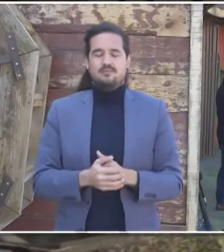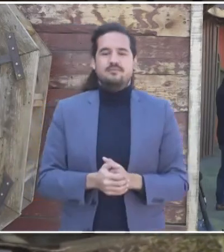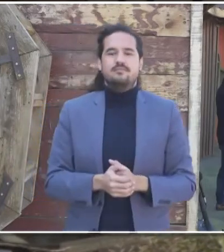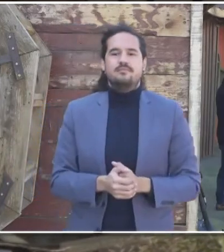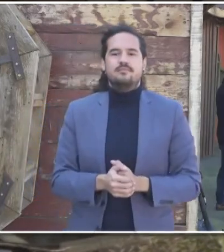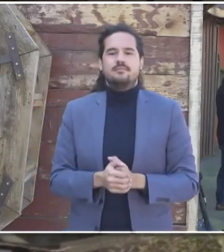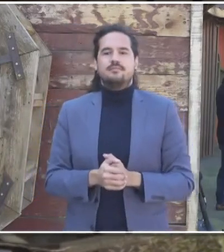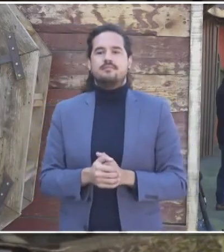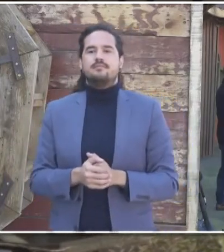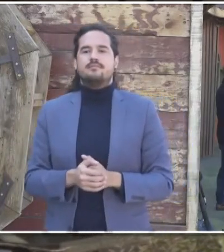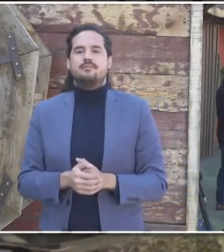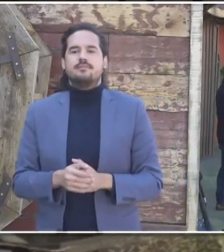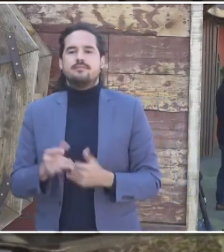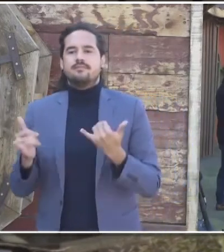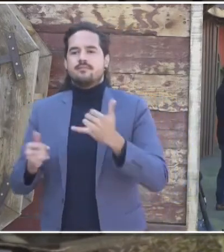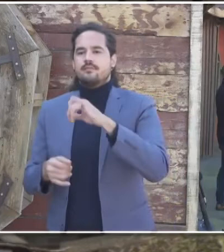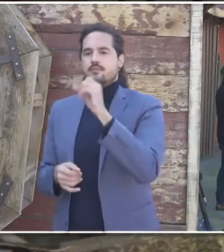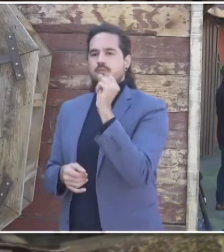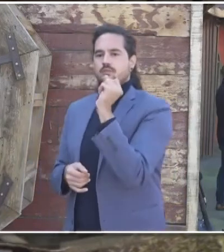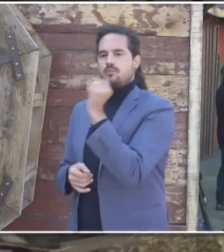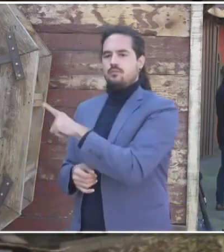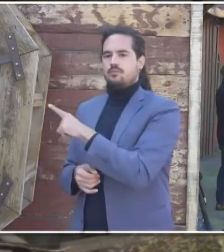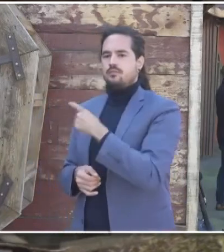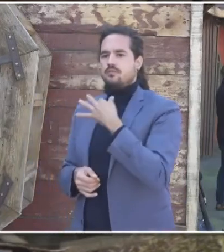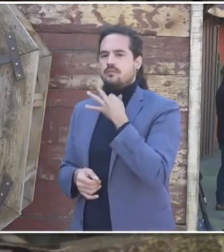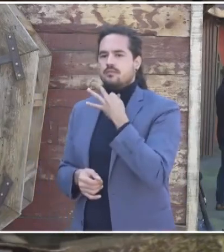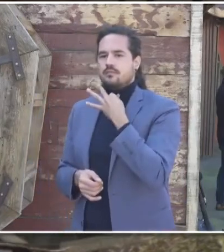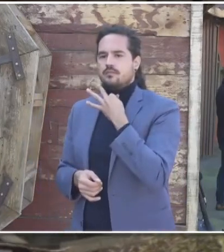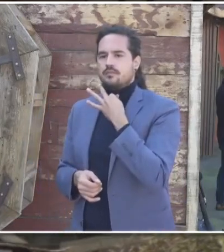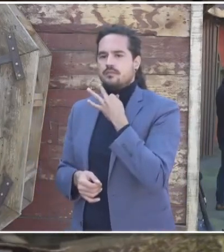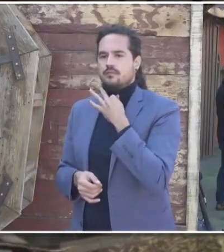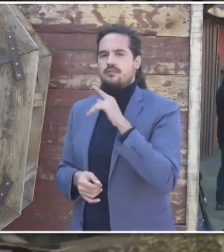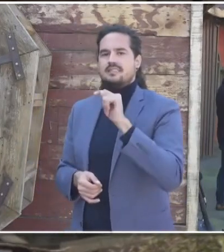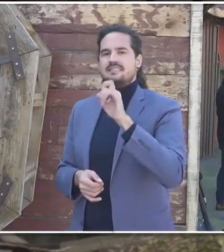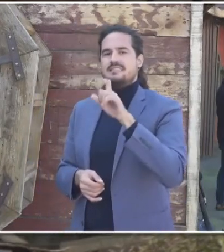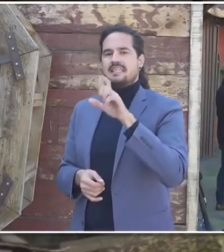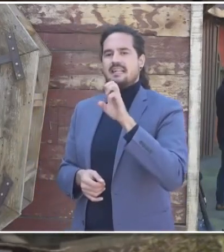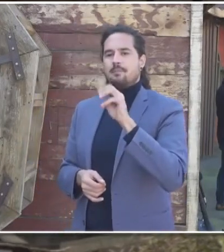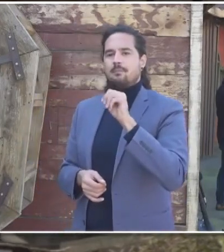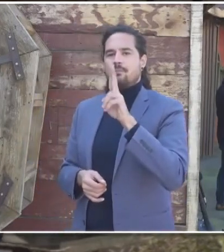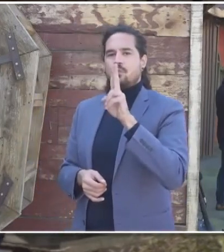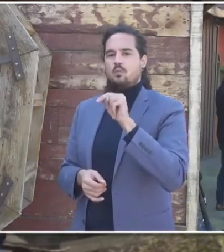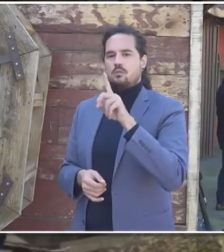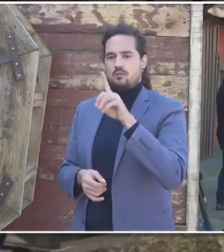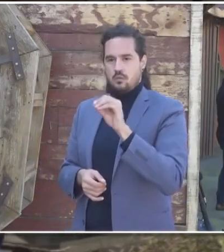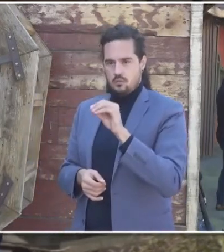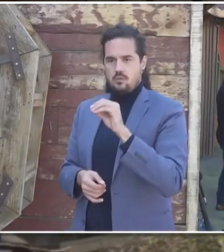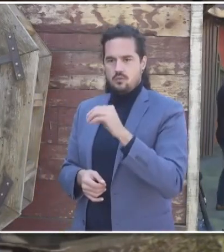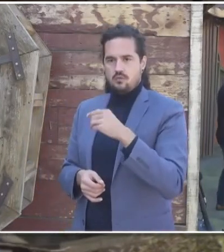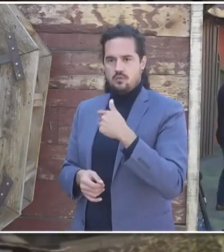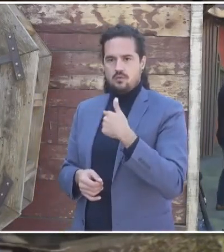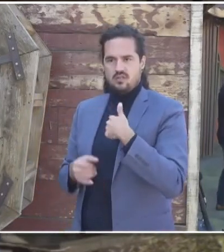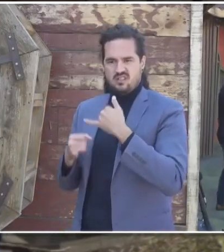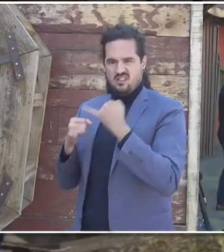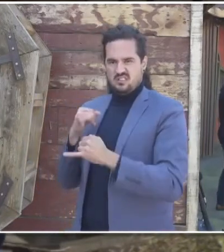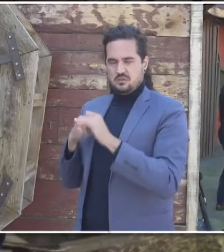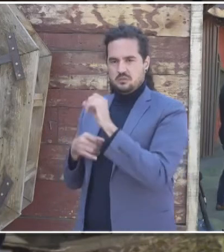Governor. This is Maria Berreyesa from Telemundo. They telling me this is the last question, so this is in regards to farm